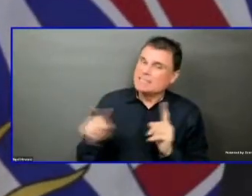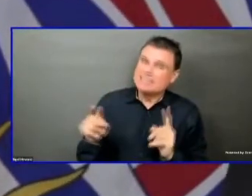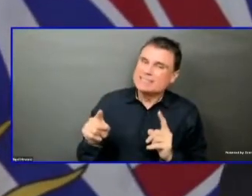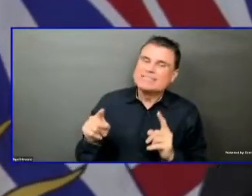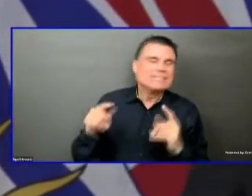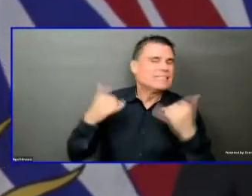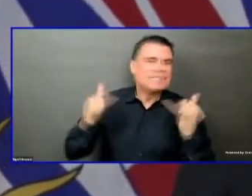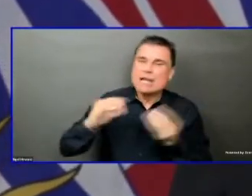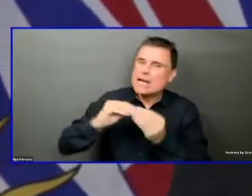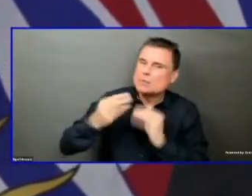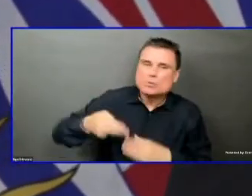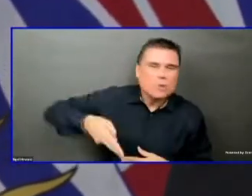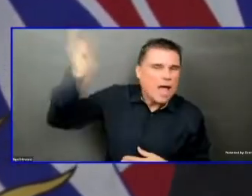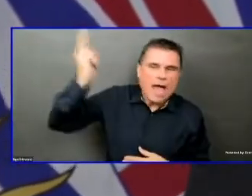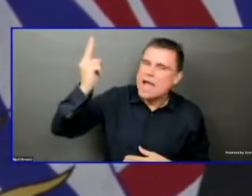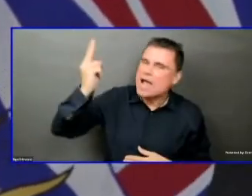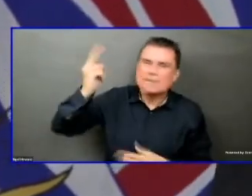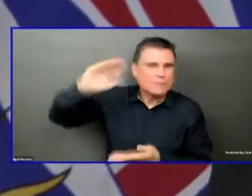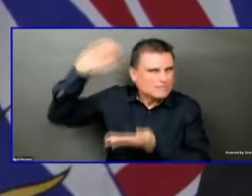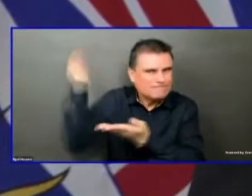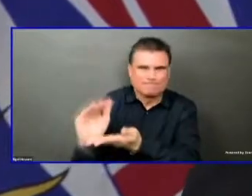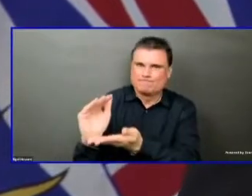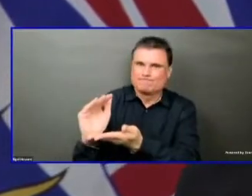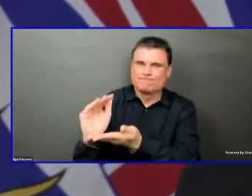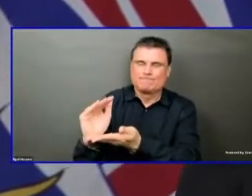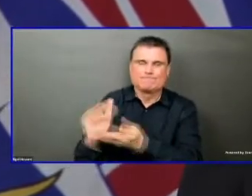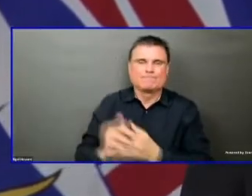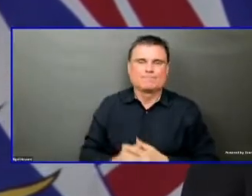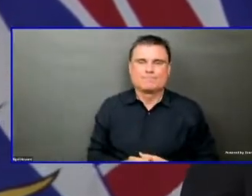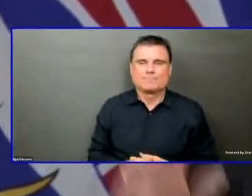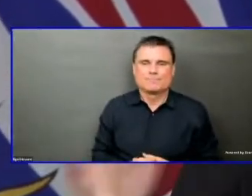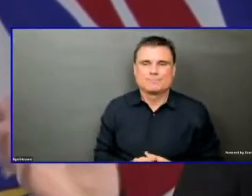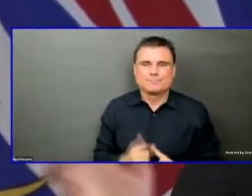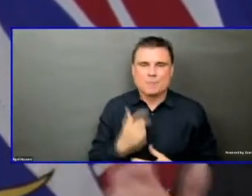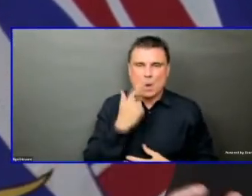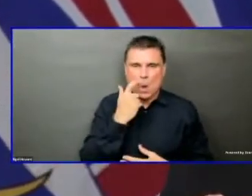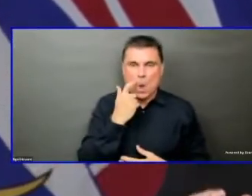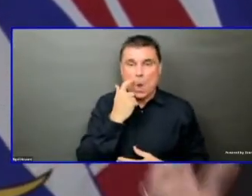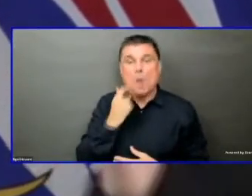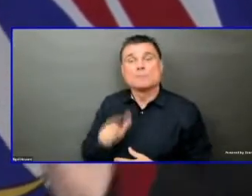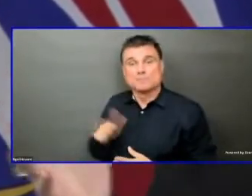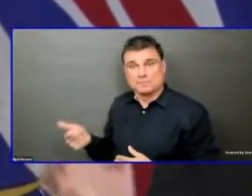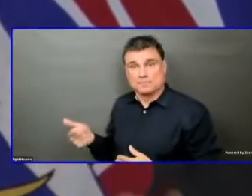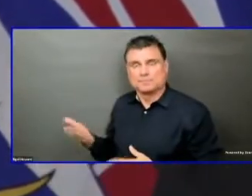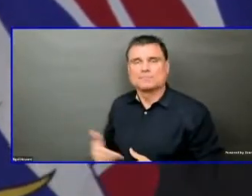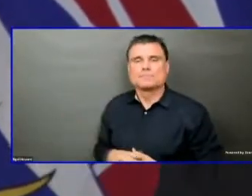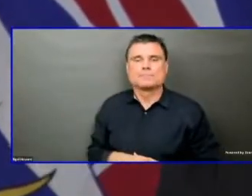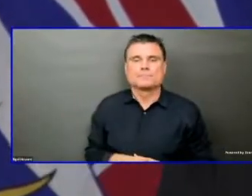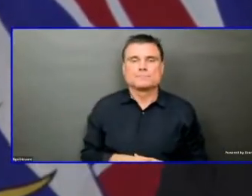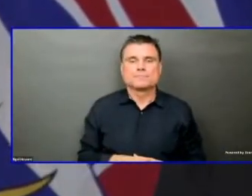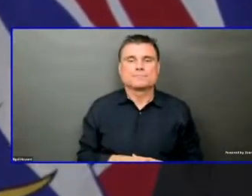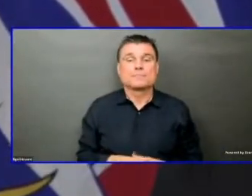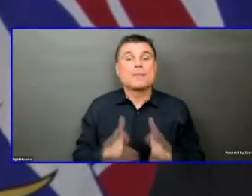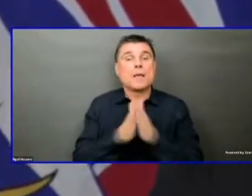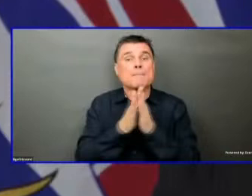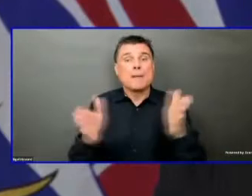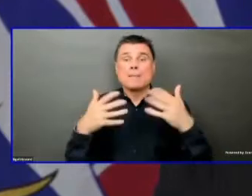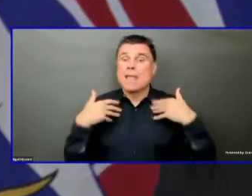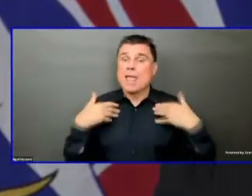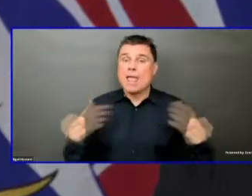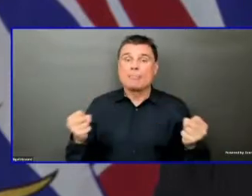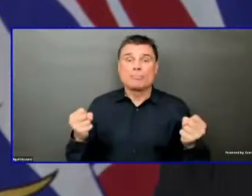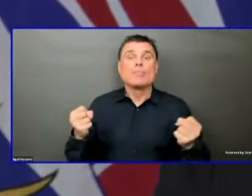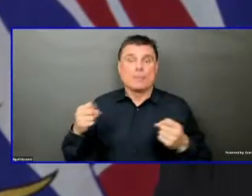I would just say that, public health has been working with the communities, Big White, Whistler, Fernie, and others. And yes,